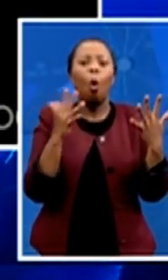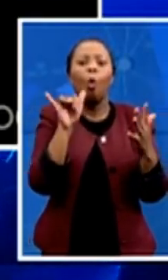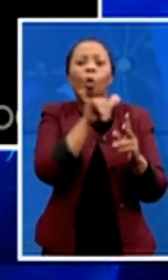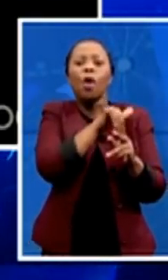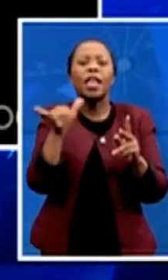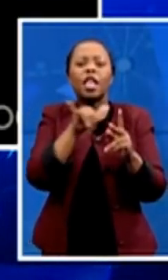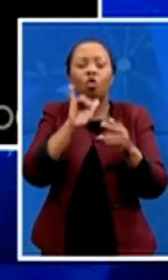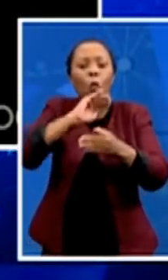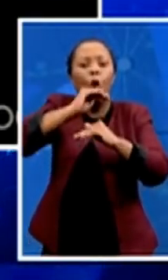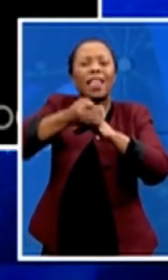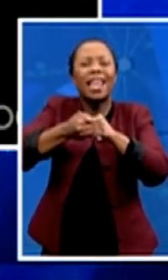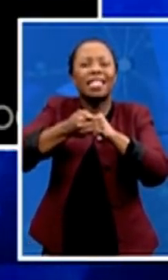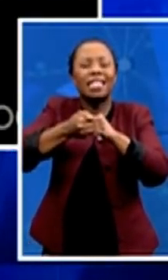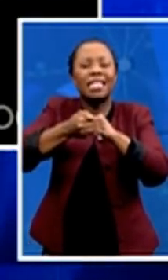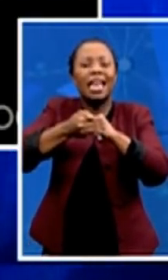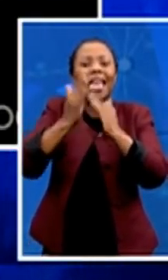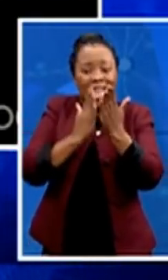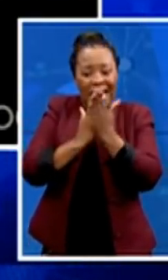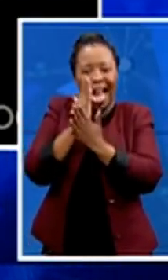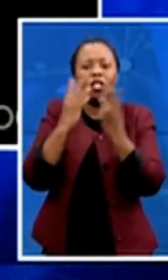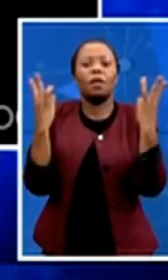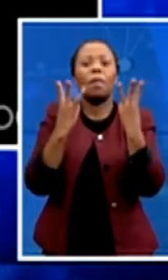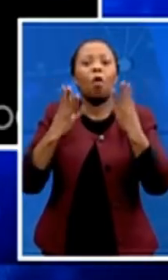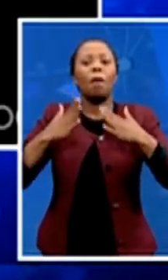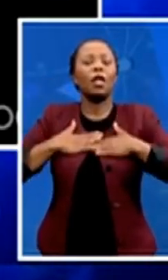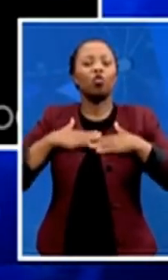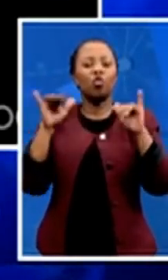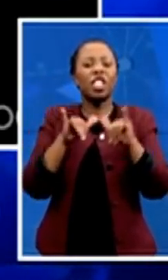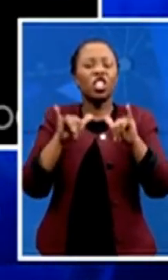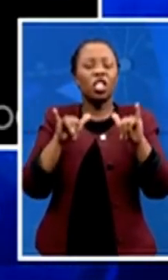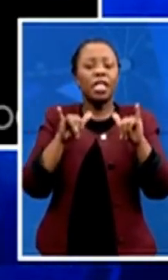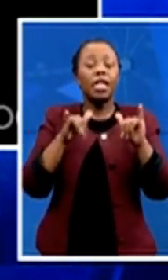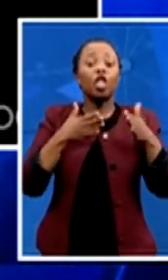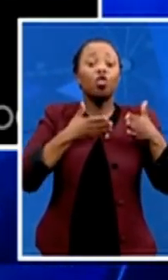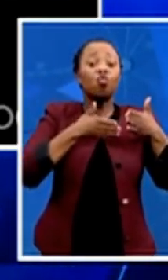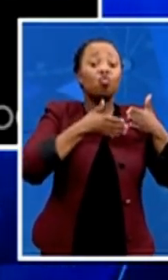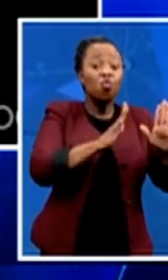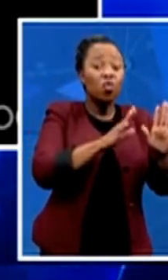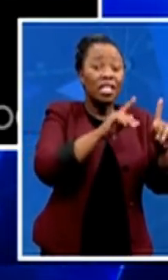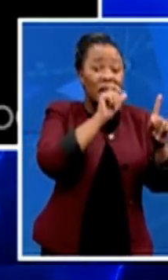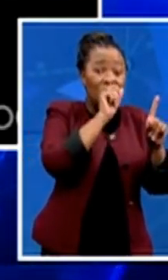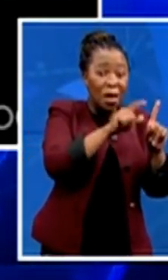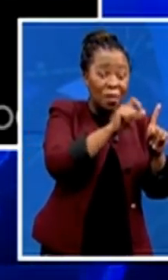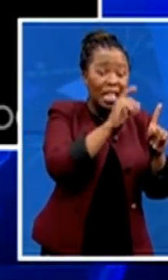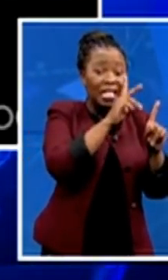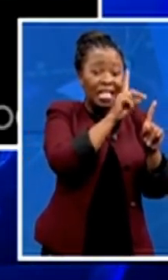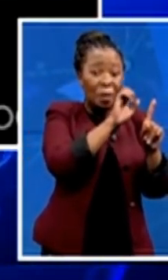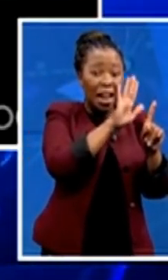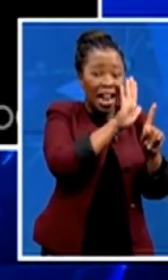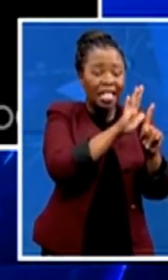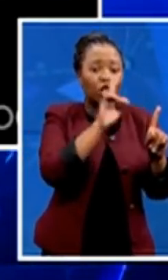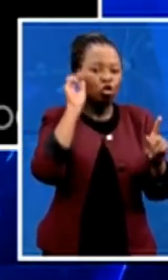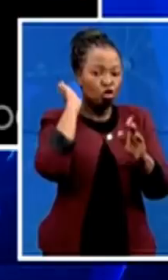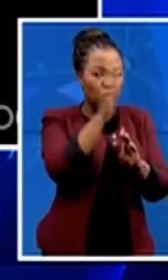Is it the route where do not pass begin, go straight to jail, no trial, no